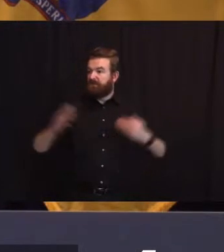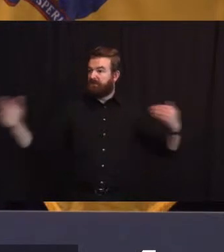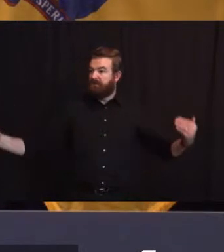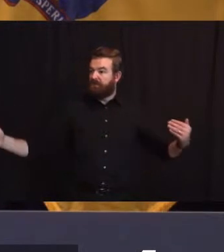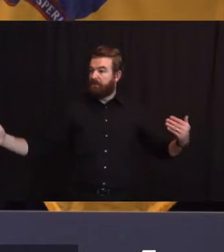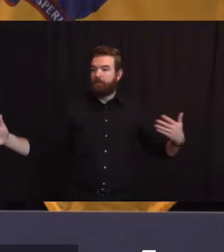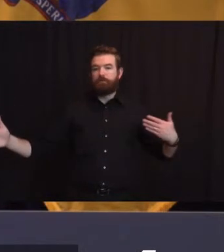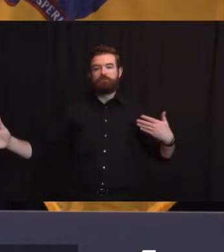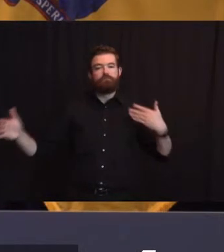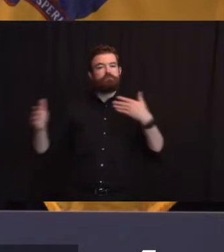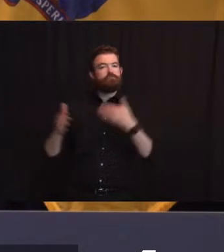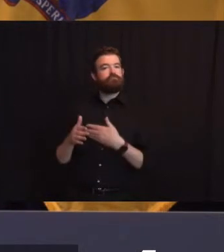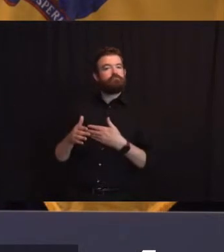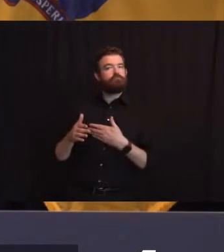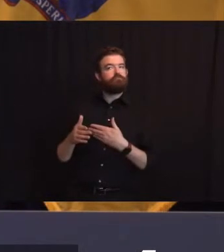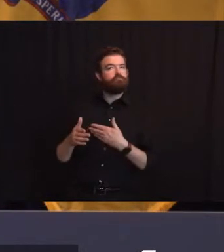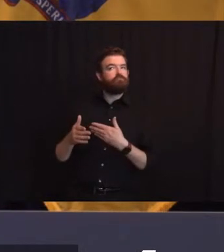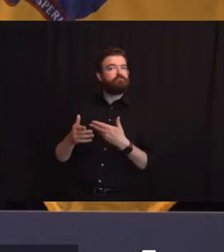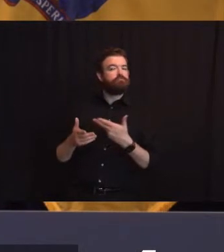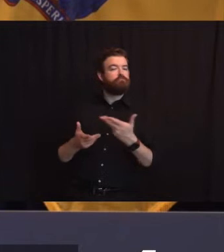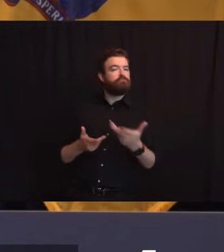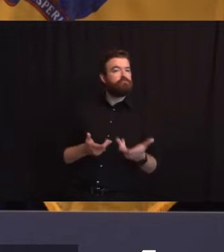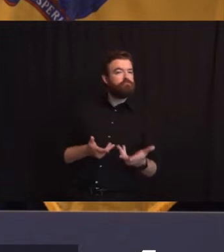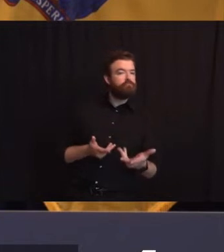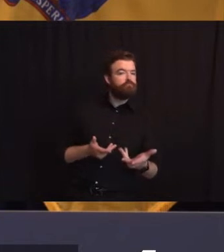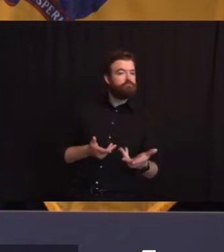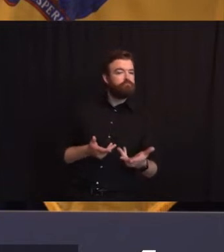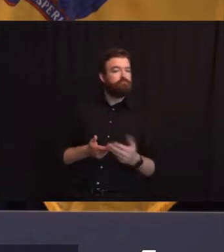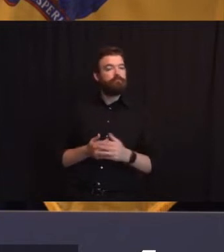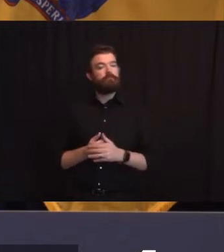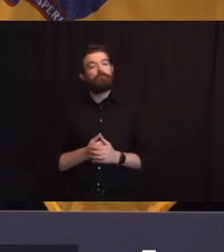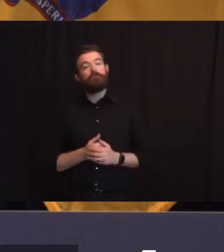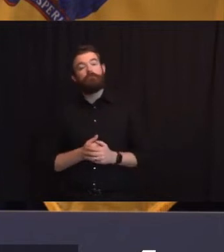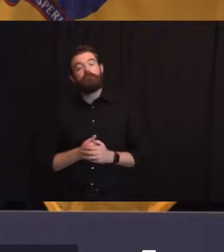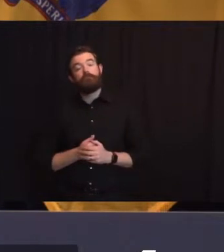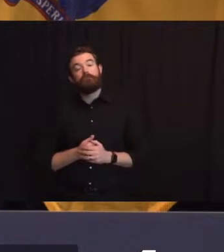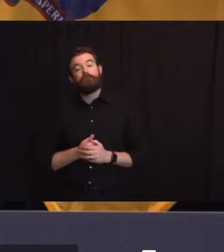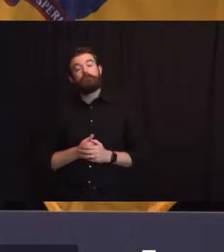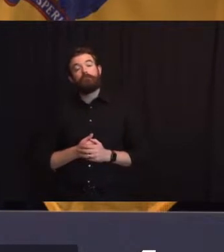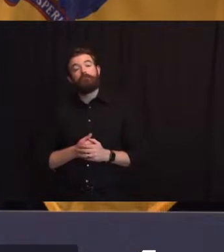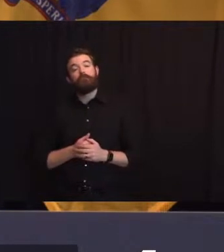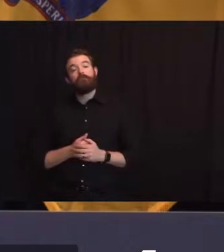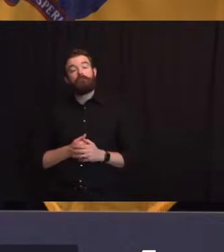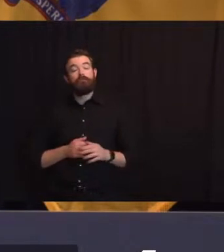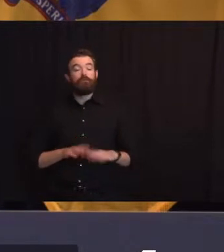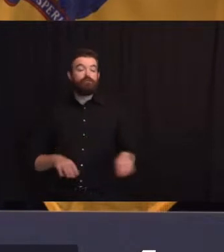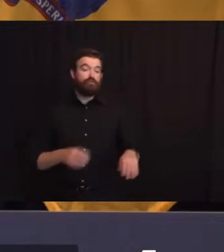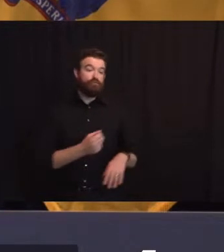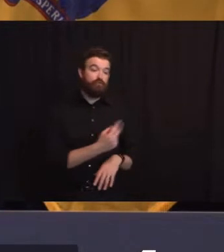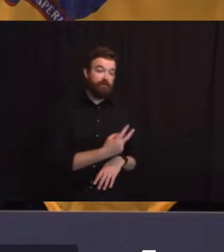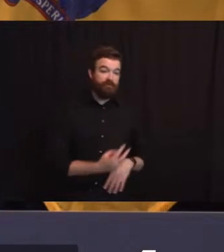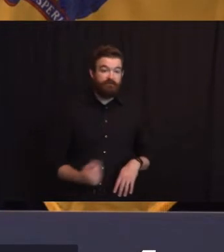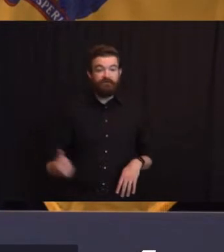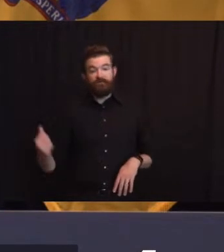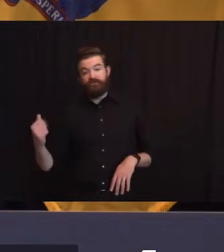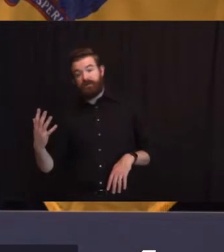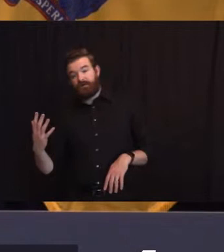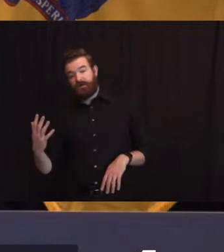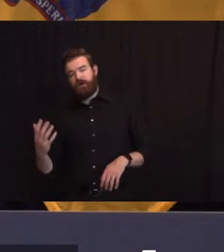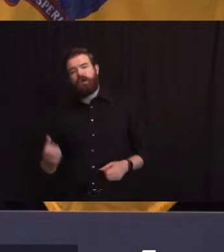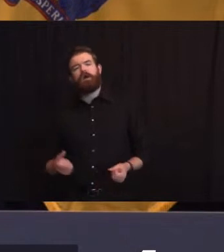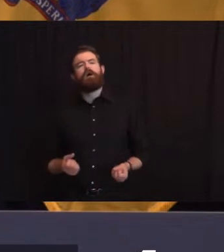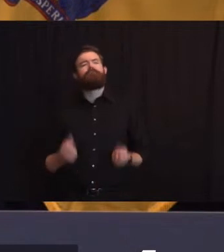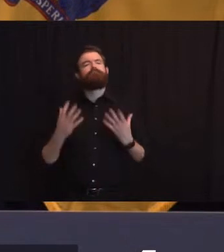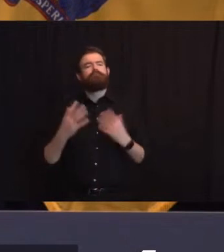children in New Jersey between 12 and 15 we have? And is there a vaccination target? You know,